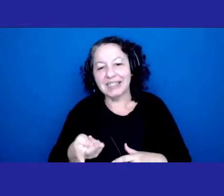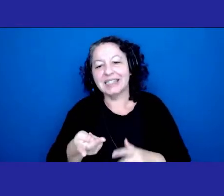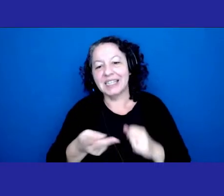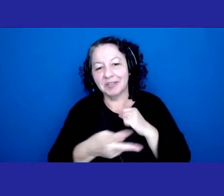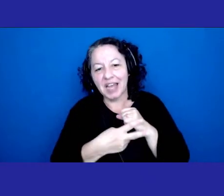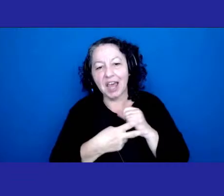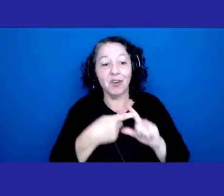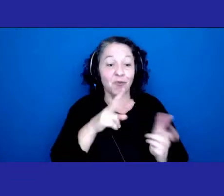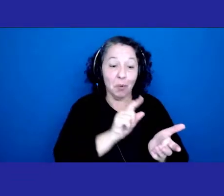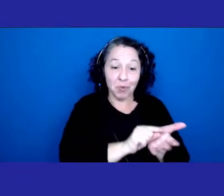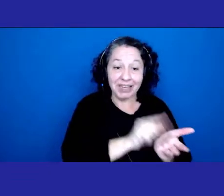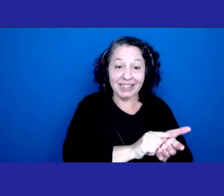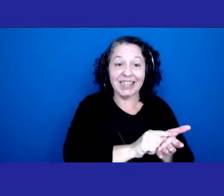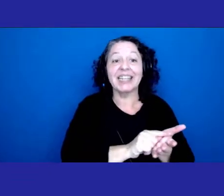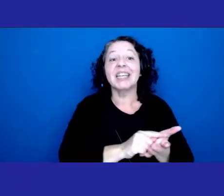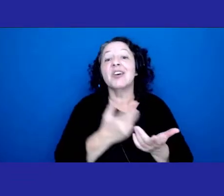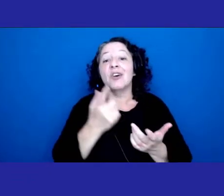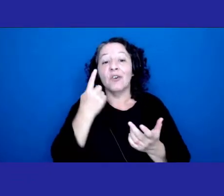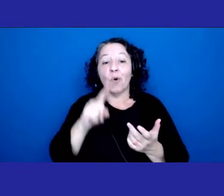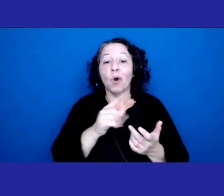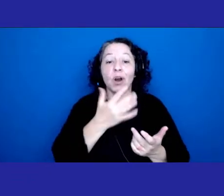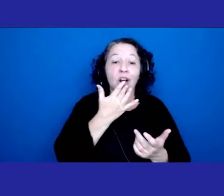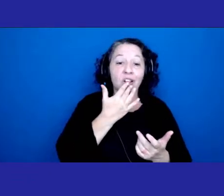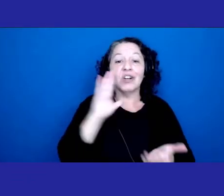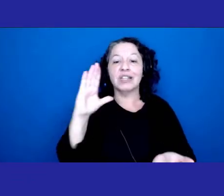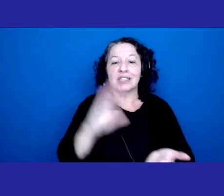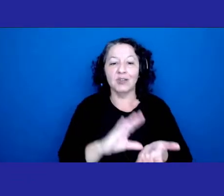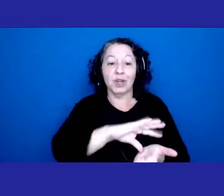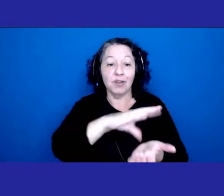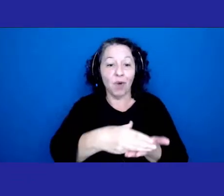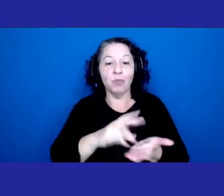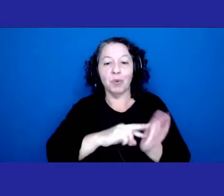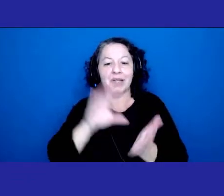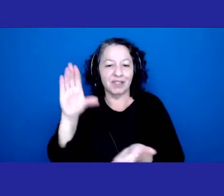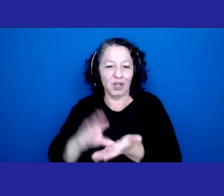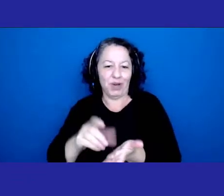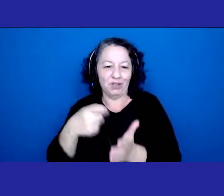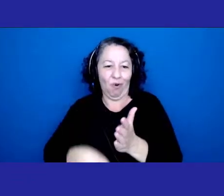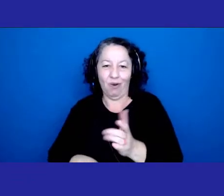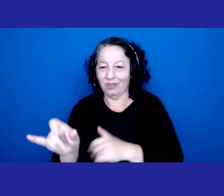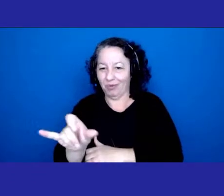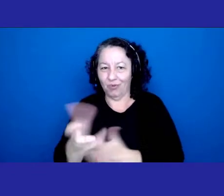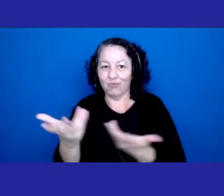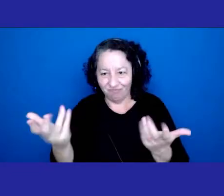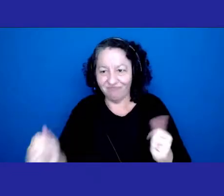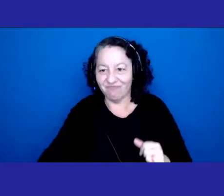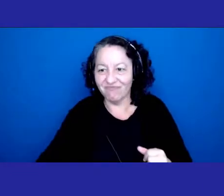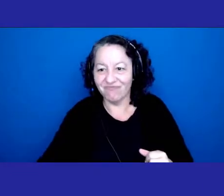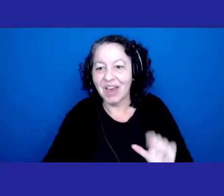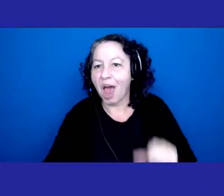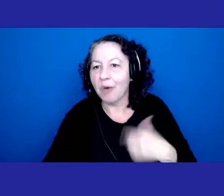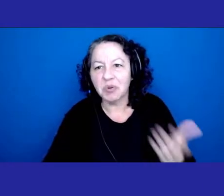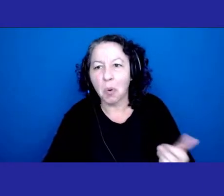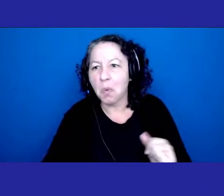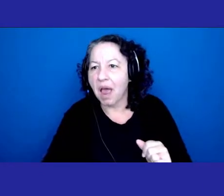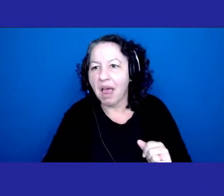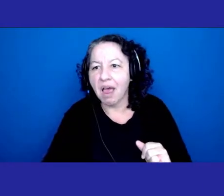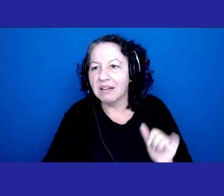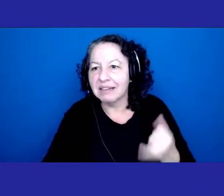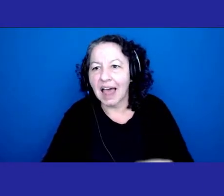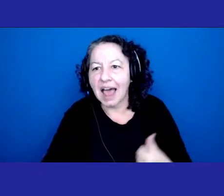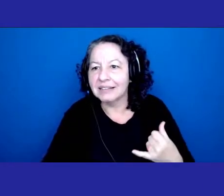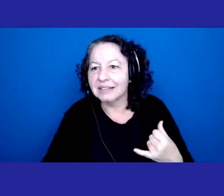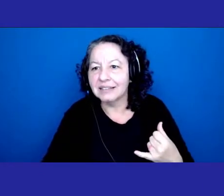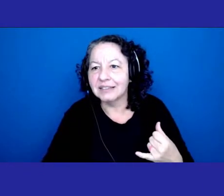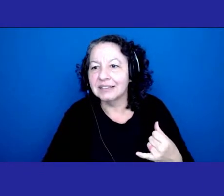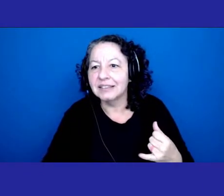printing on color, you're decreasing volume, you're decreasing cost as well. And we can just go to the second to last